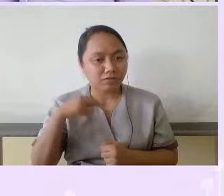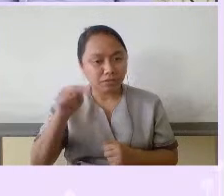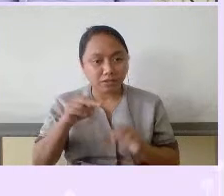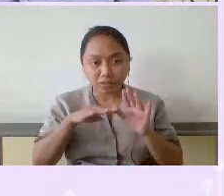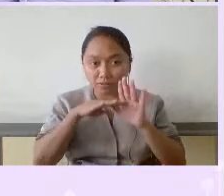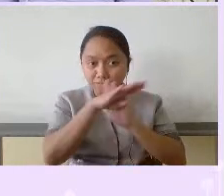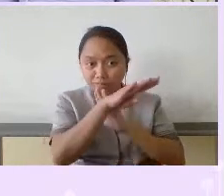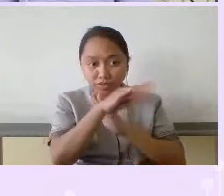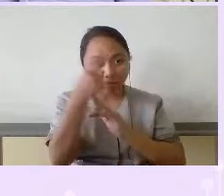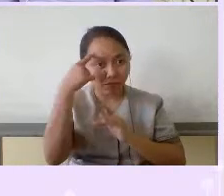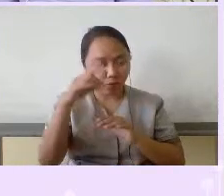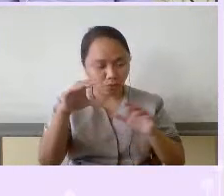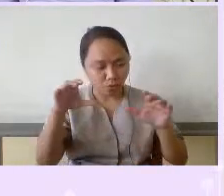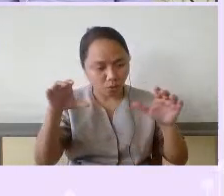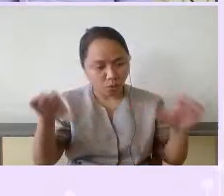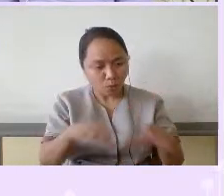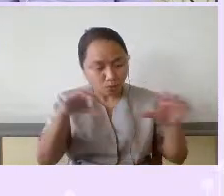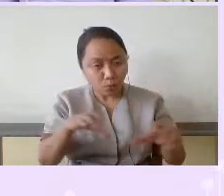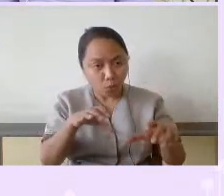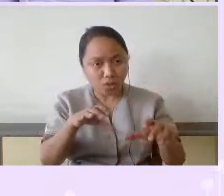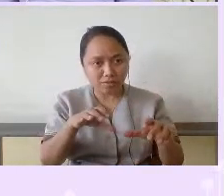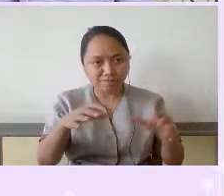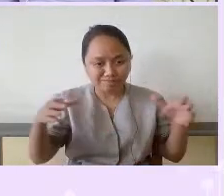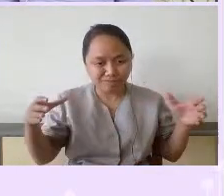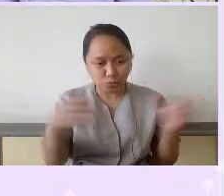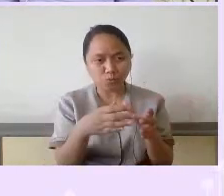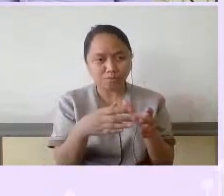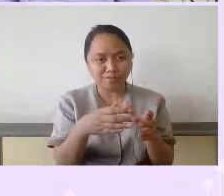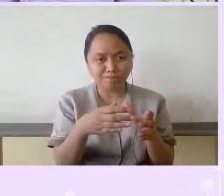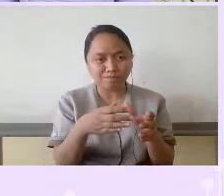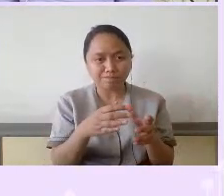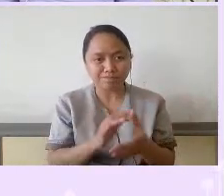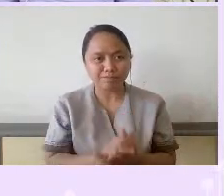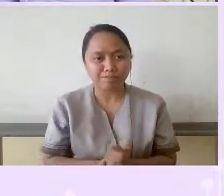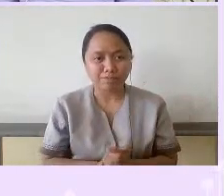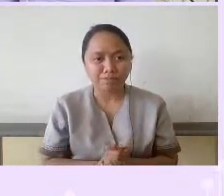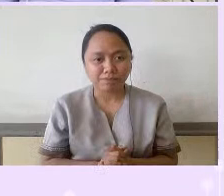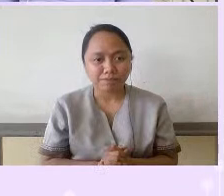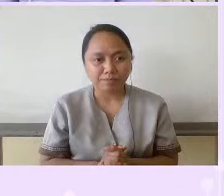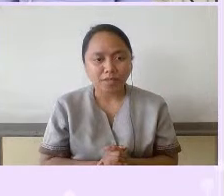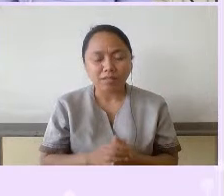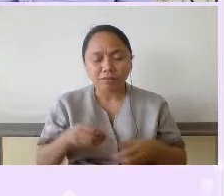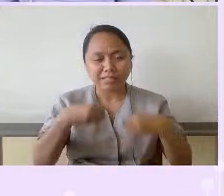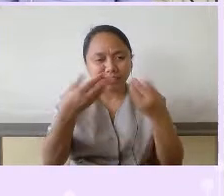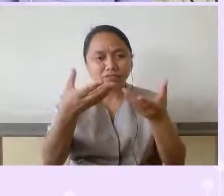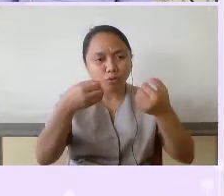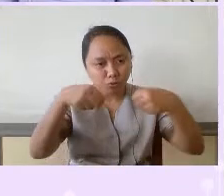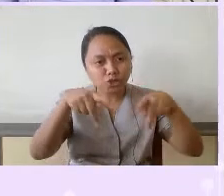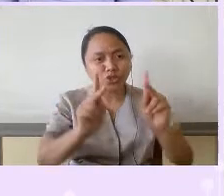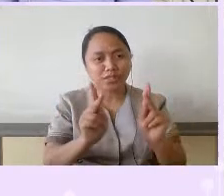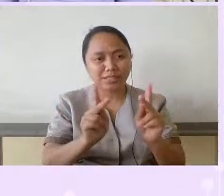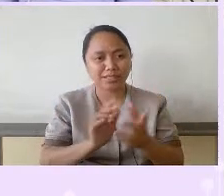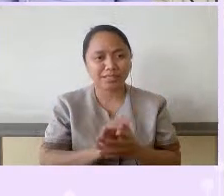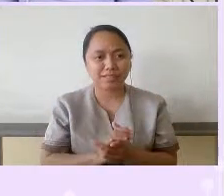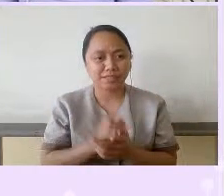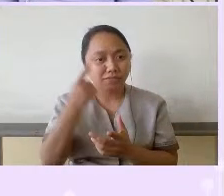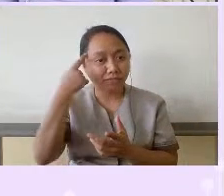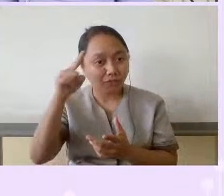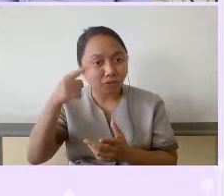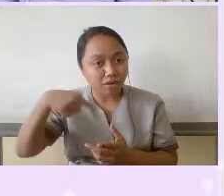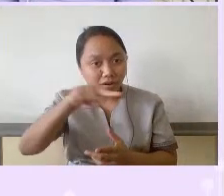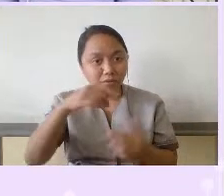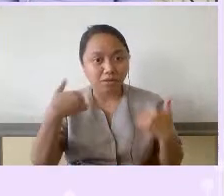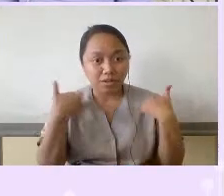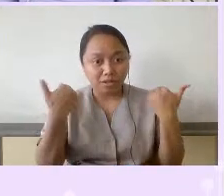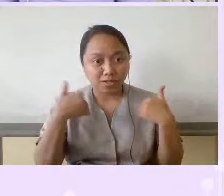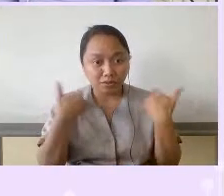employability, consistent with the goal of linking workers to employment opportunities by accelerating job search and